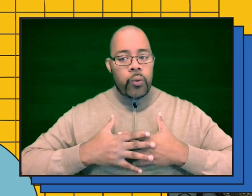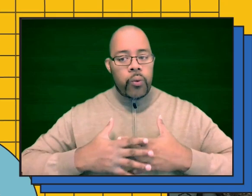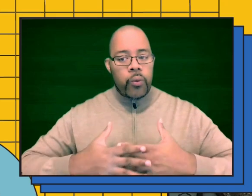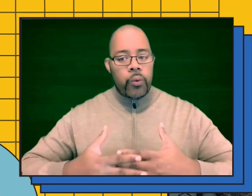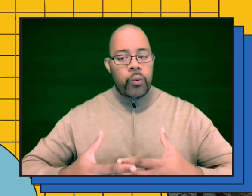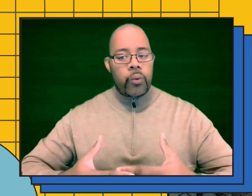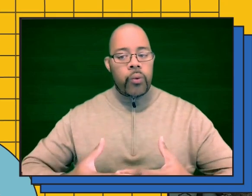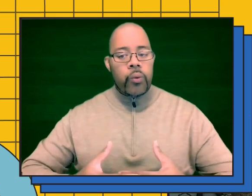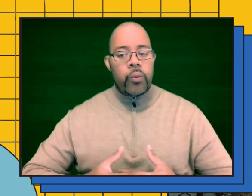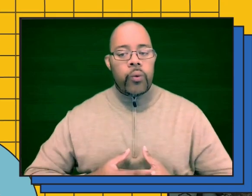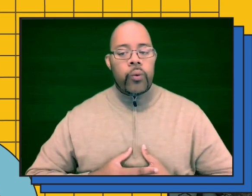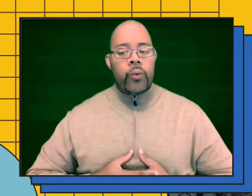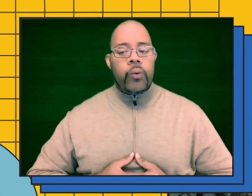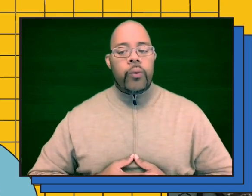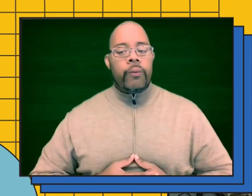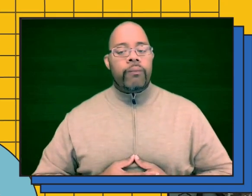and exhaling.